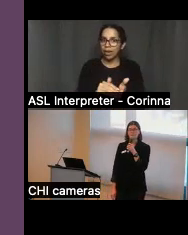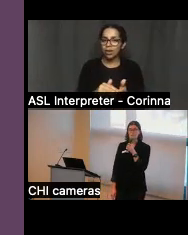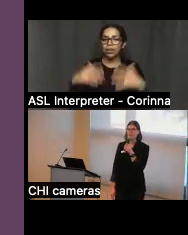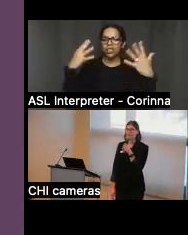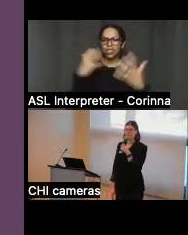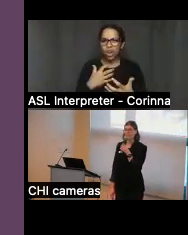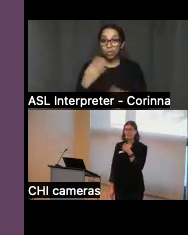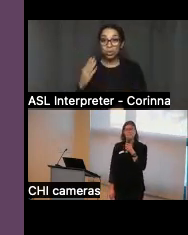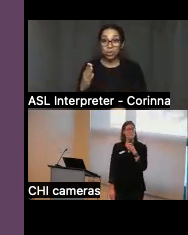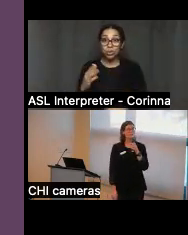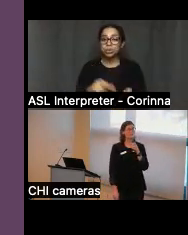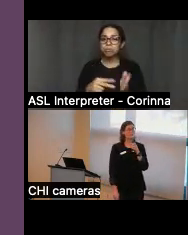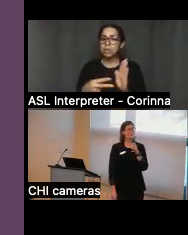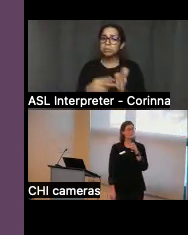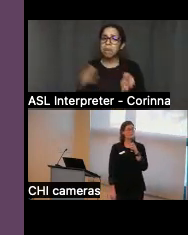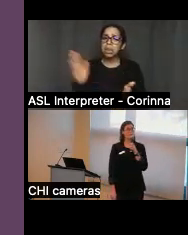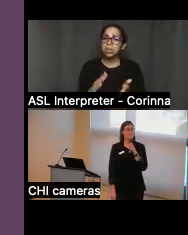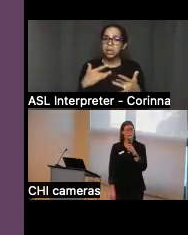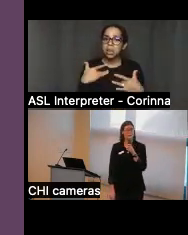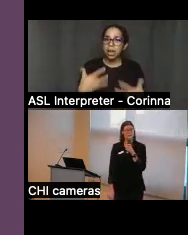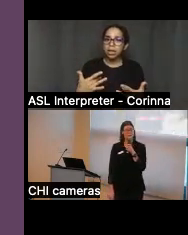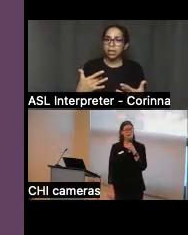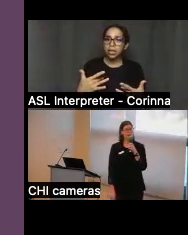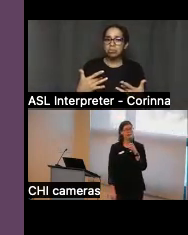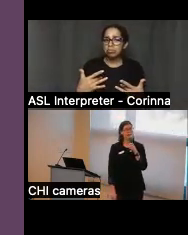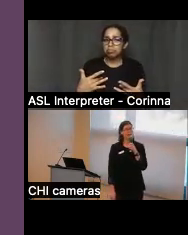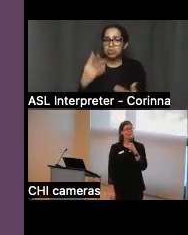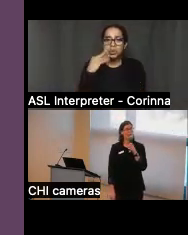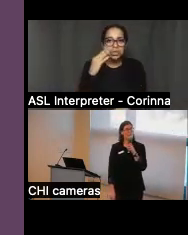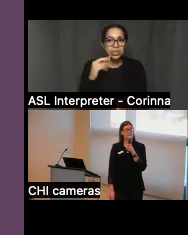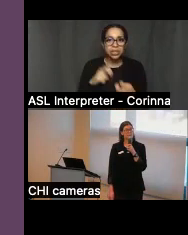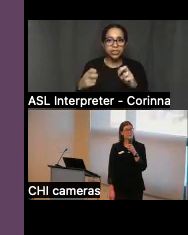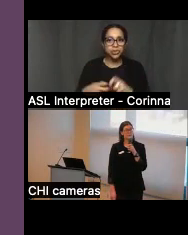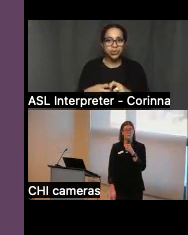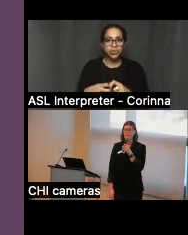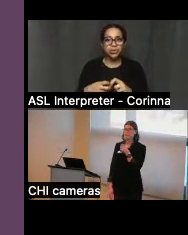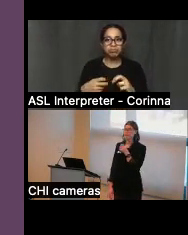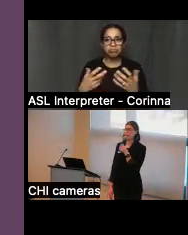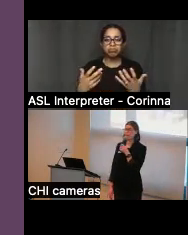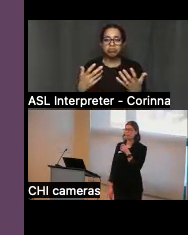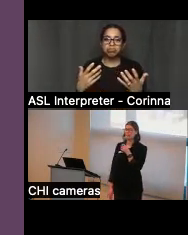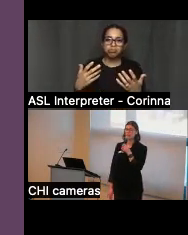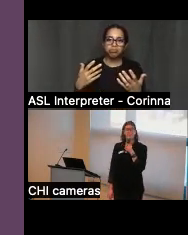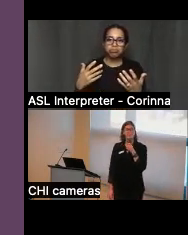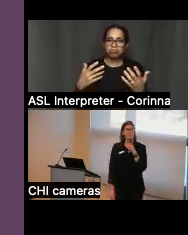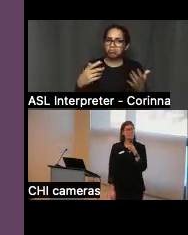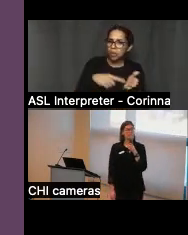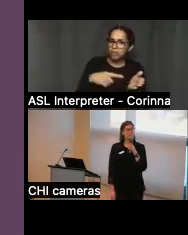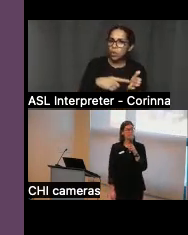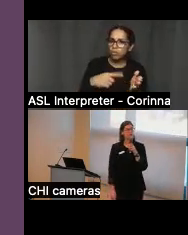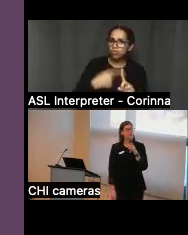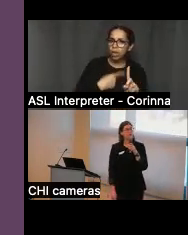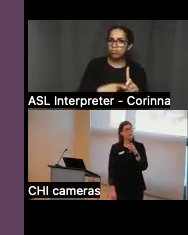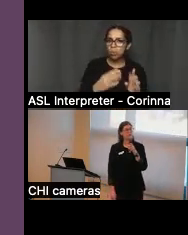outlines those who are less likely to be impacted by not being able to afford their rent or housing in the last